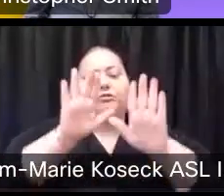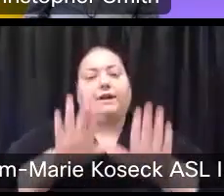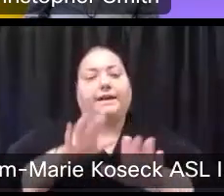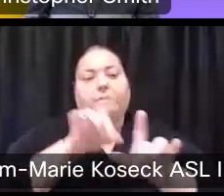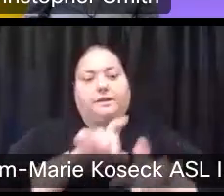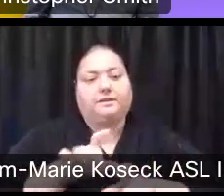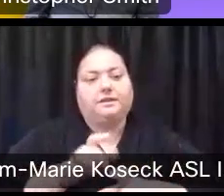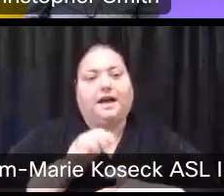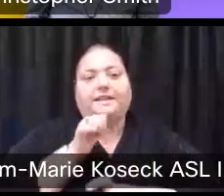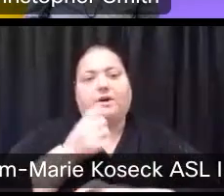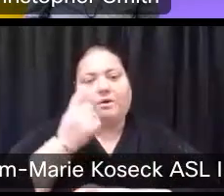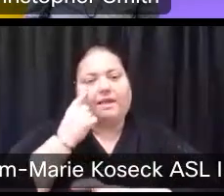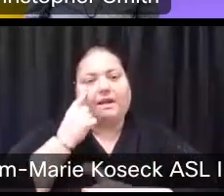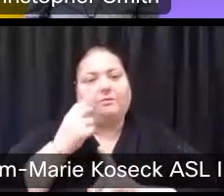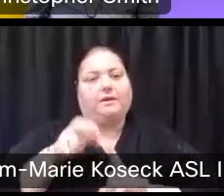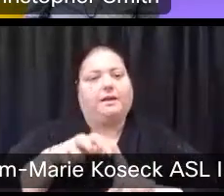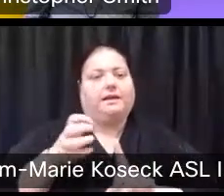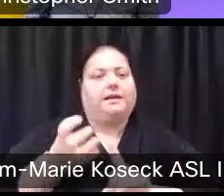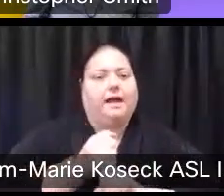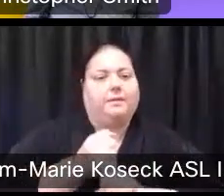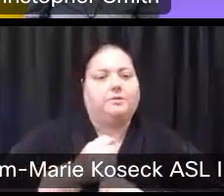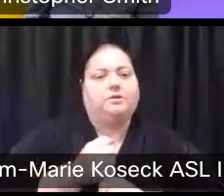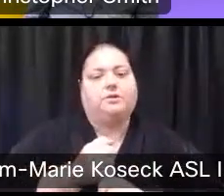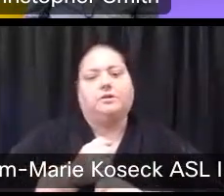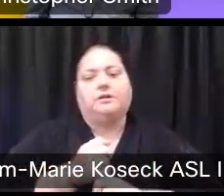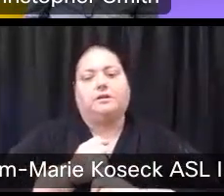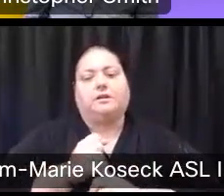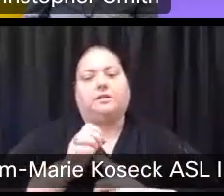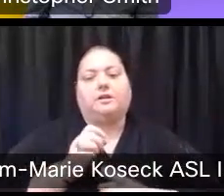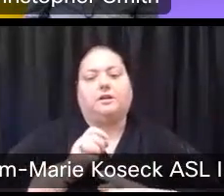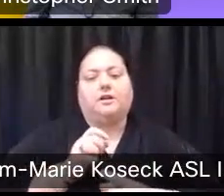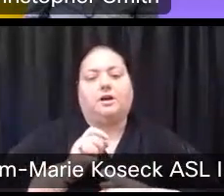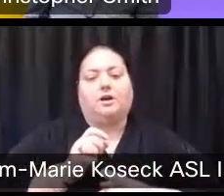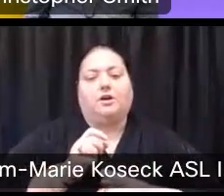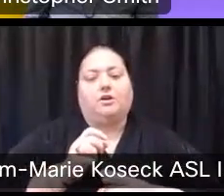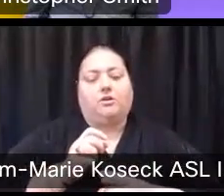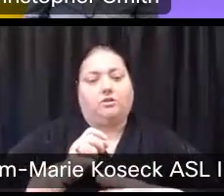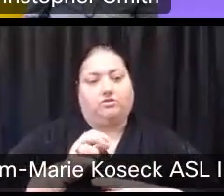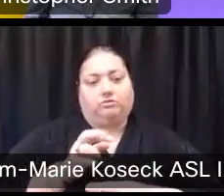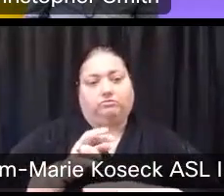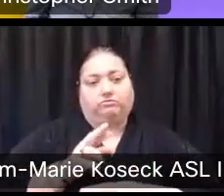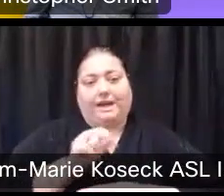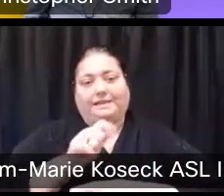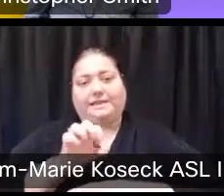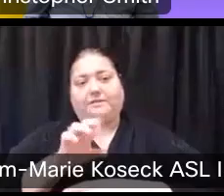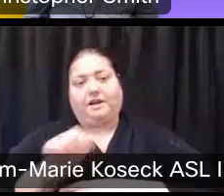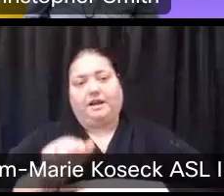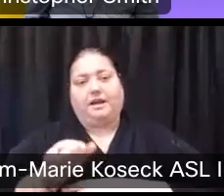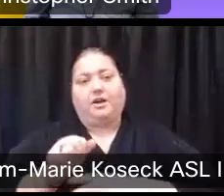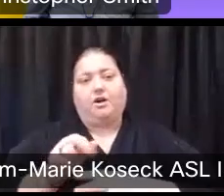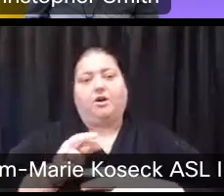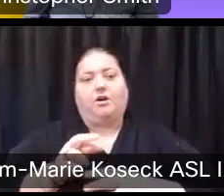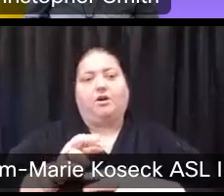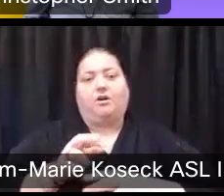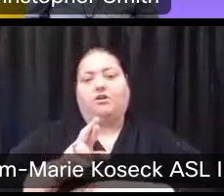we capture. I don't think we have those criteria in our regulations at this point. I can't think